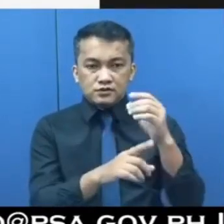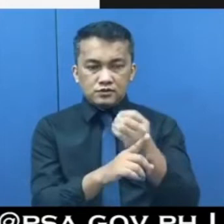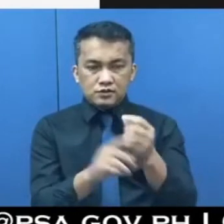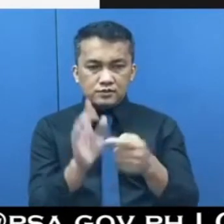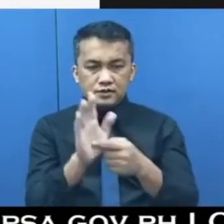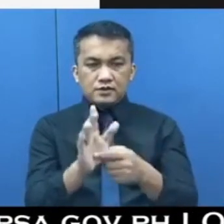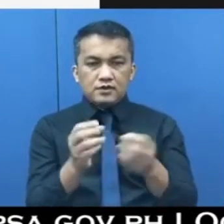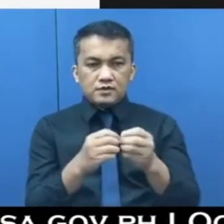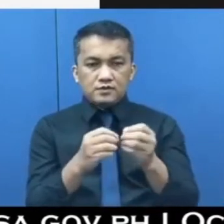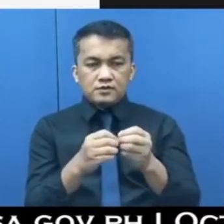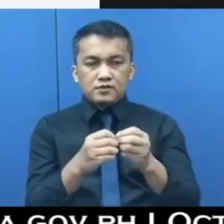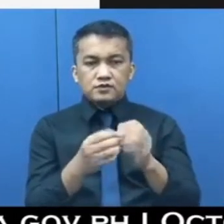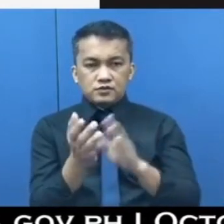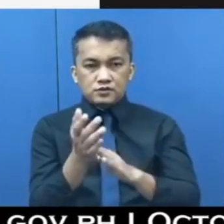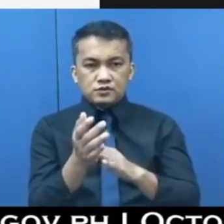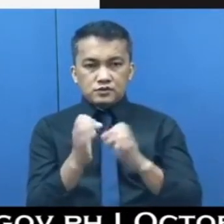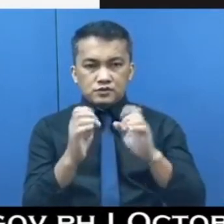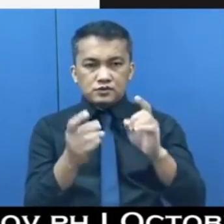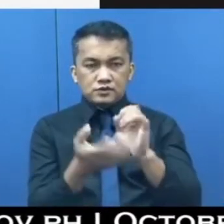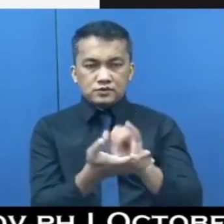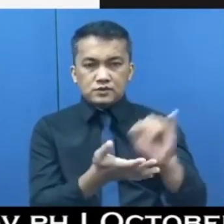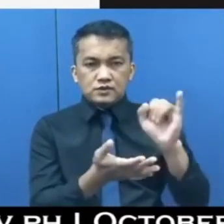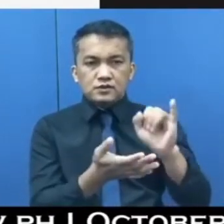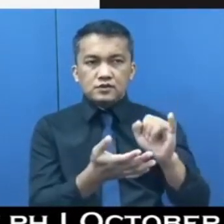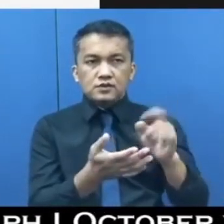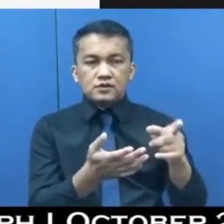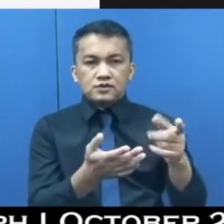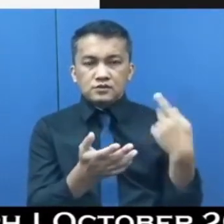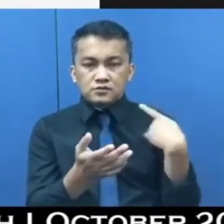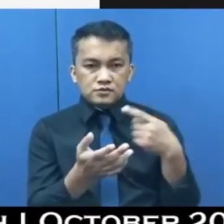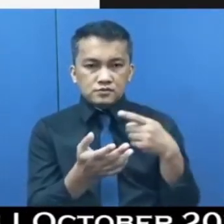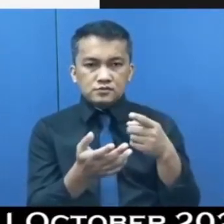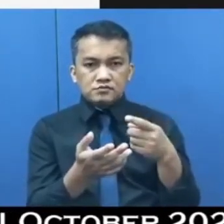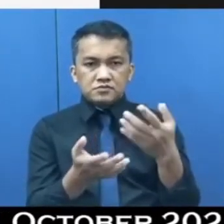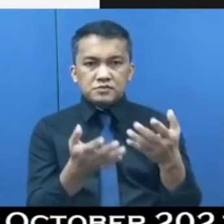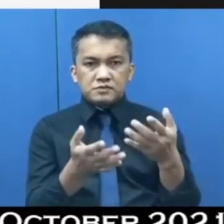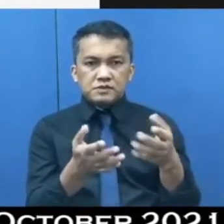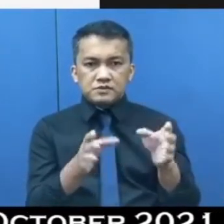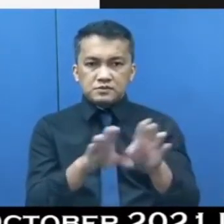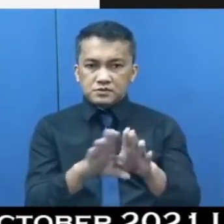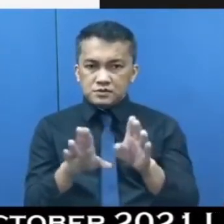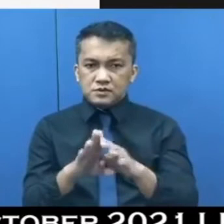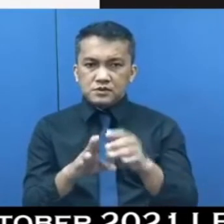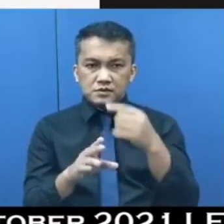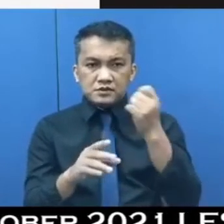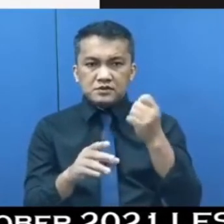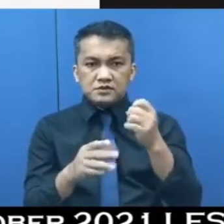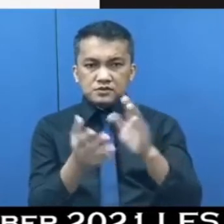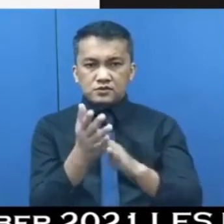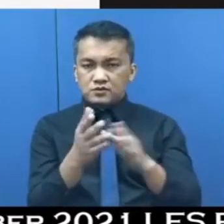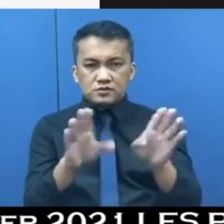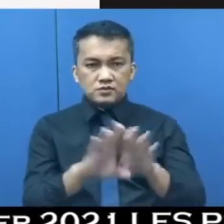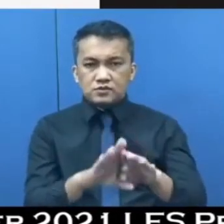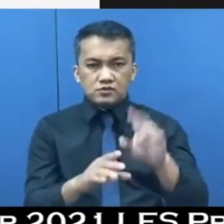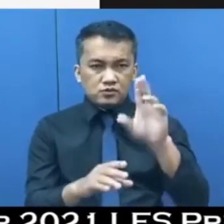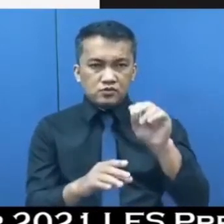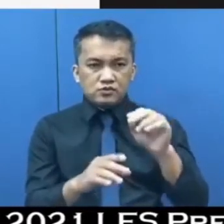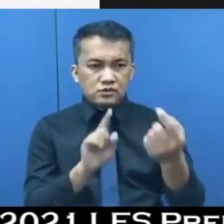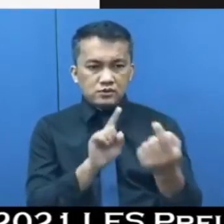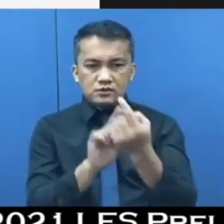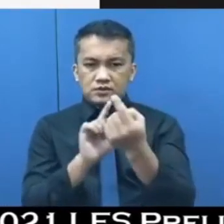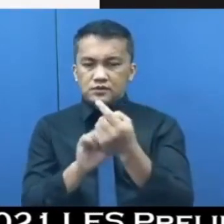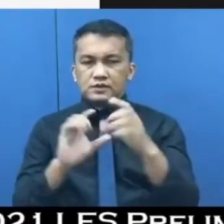or educational institutions which folded up, perhaps due to the prolonged school closures or no in-person classes?